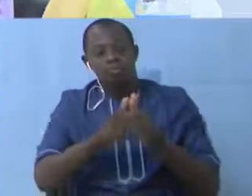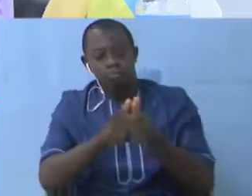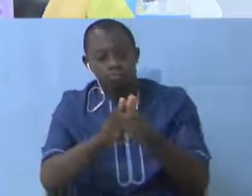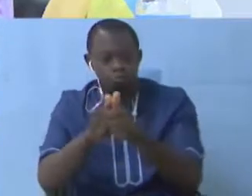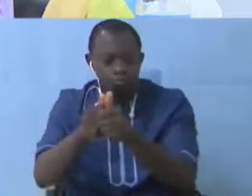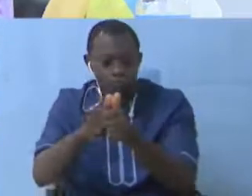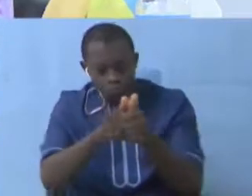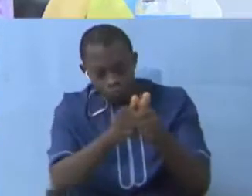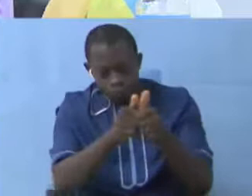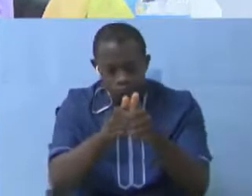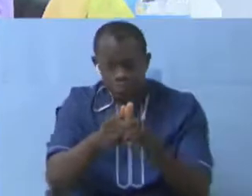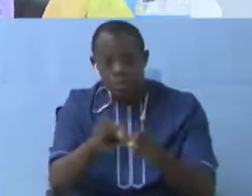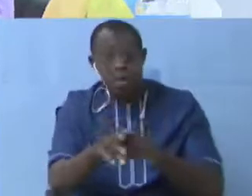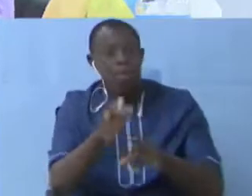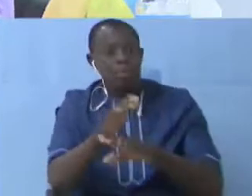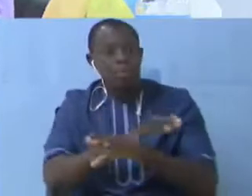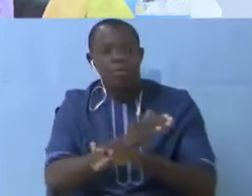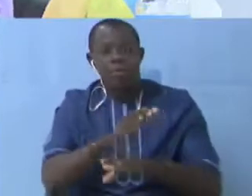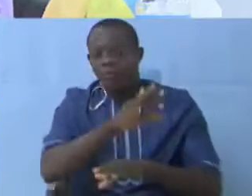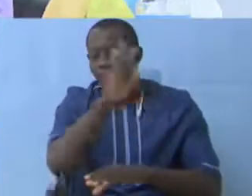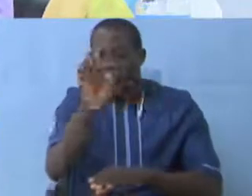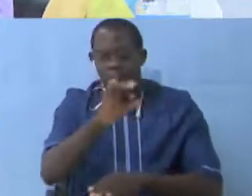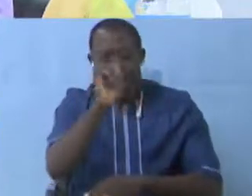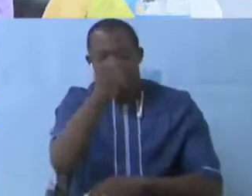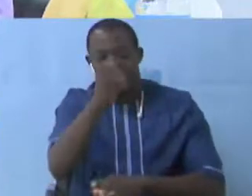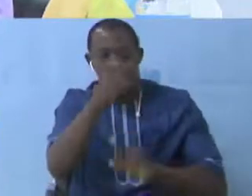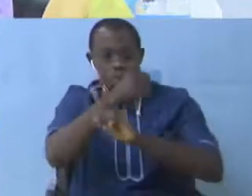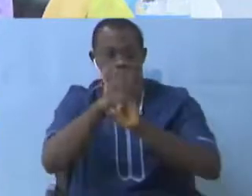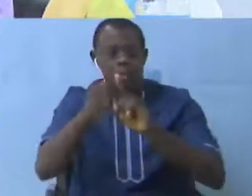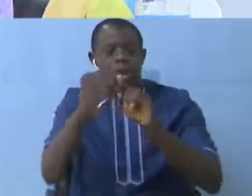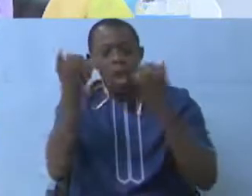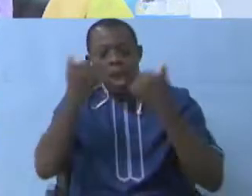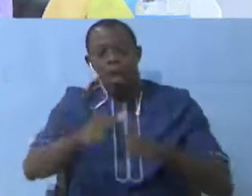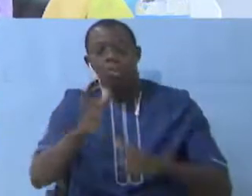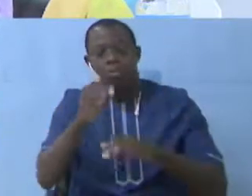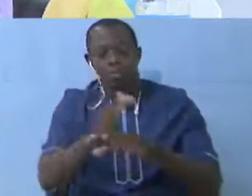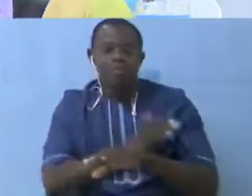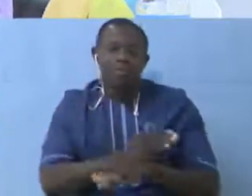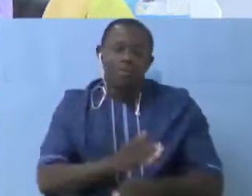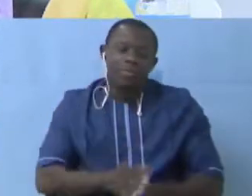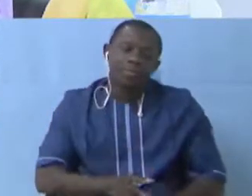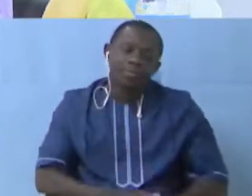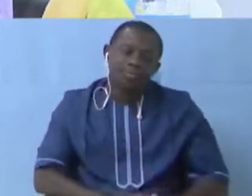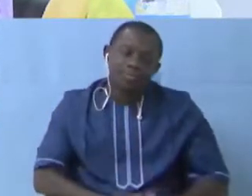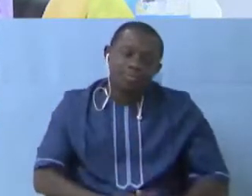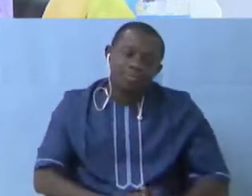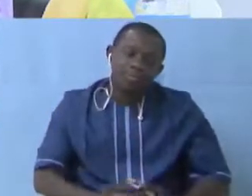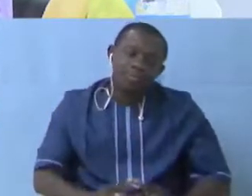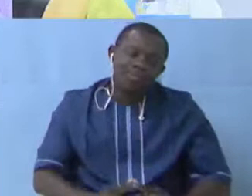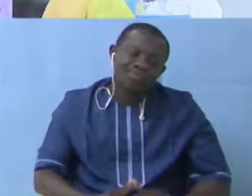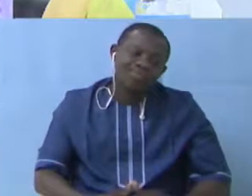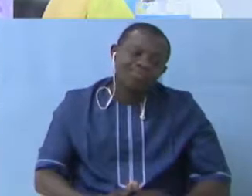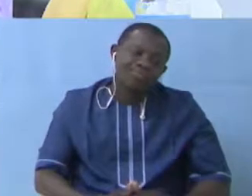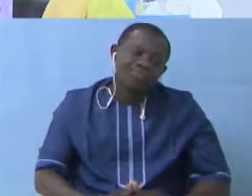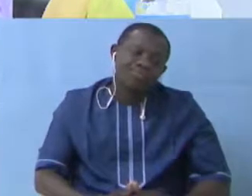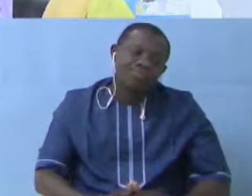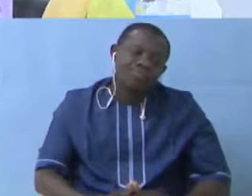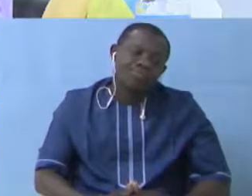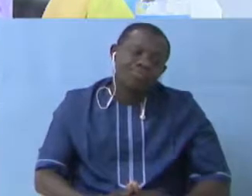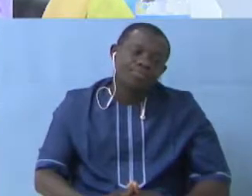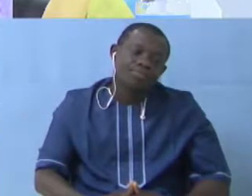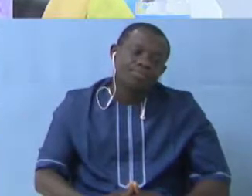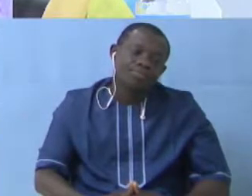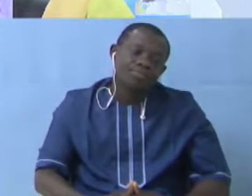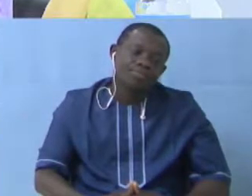in a very distressed situation. ci jamono boobu nag ñu ci jamono bu métti saay bu ne rek dañ koy jiital. Well, of